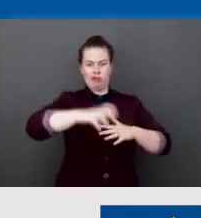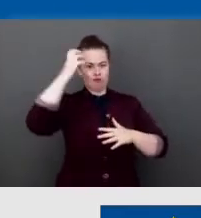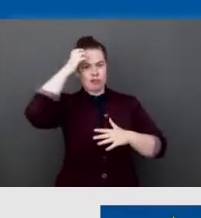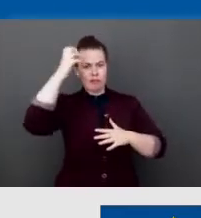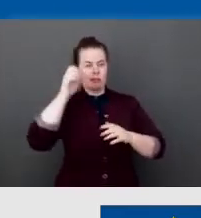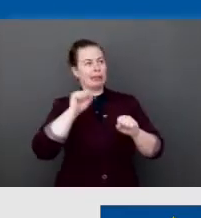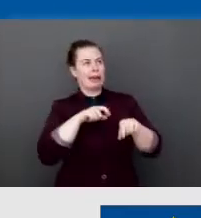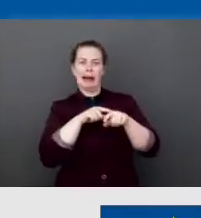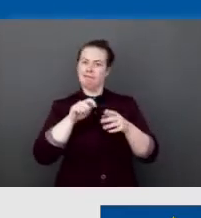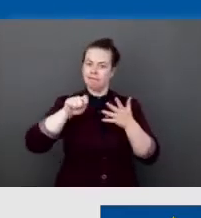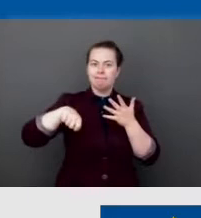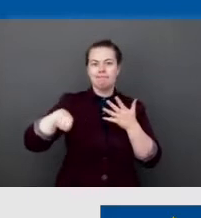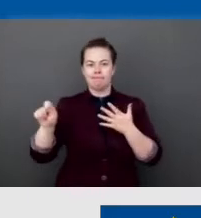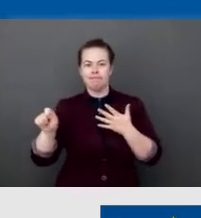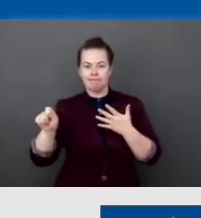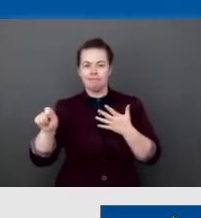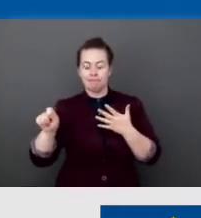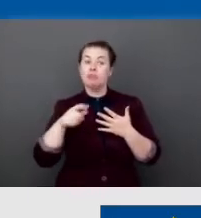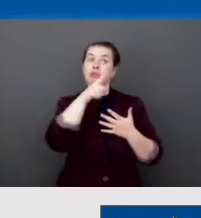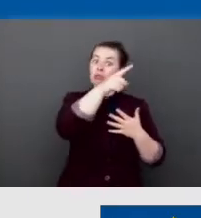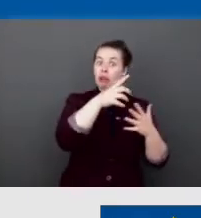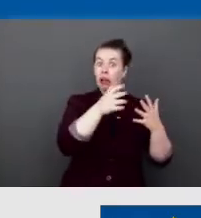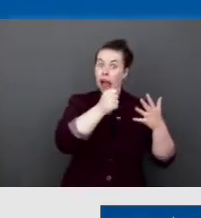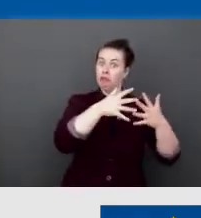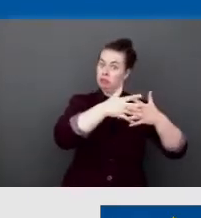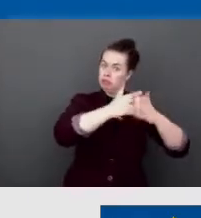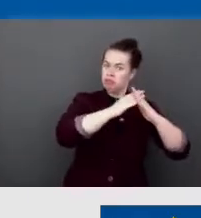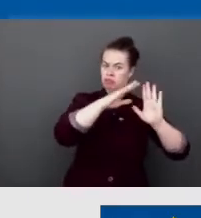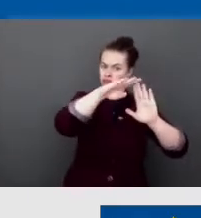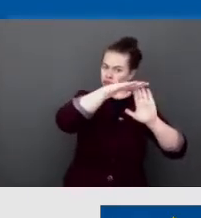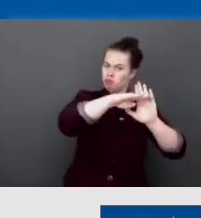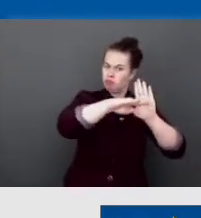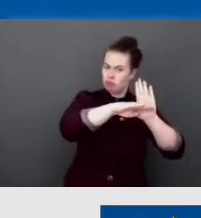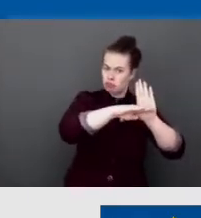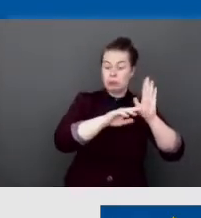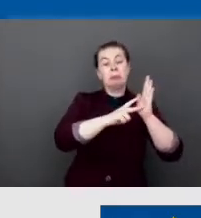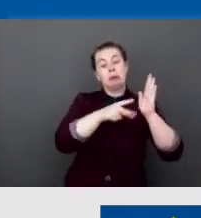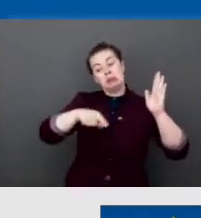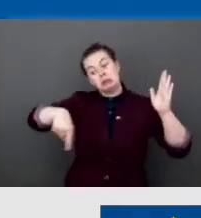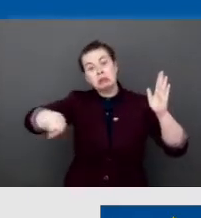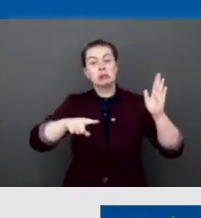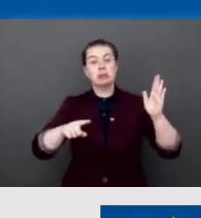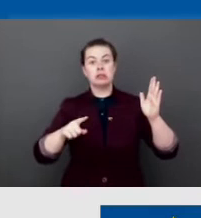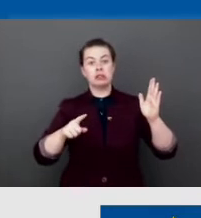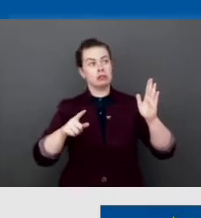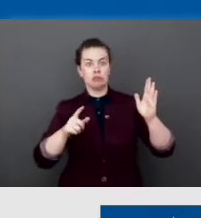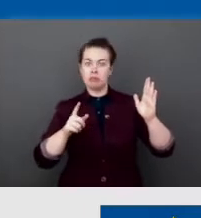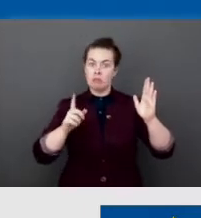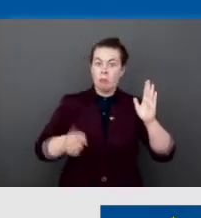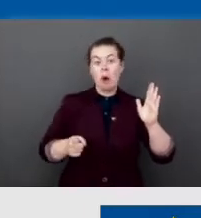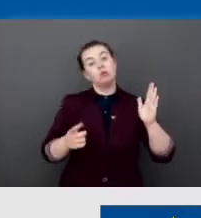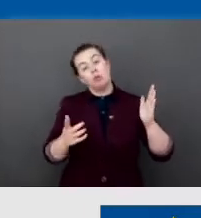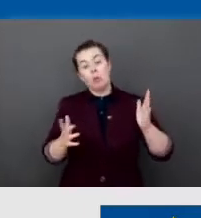goal. So with a policy imperative set at the EU level, then governments will be encouraged or indeed mandated to sign up to